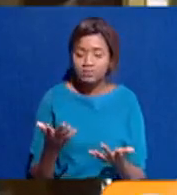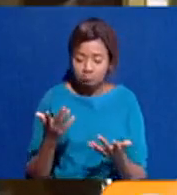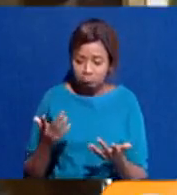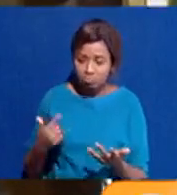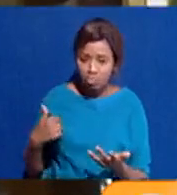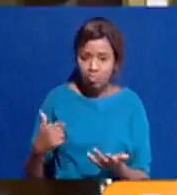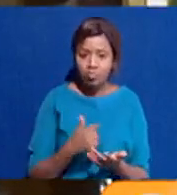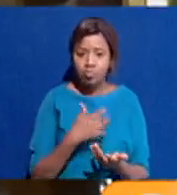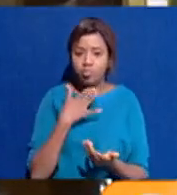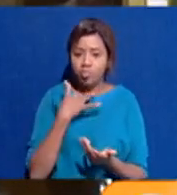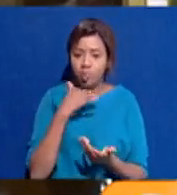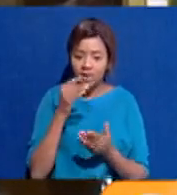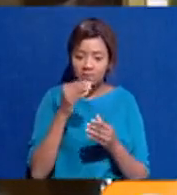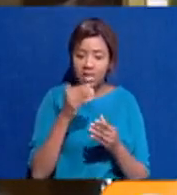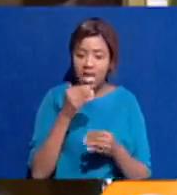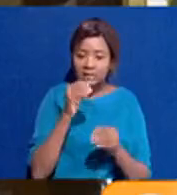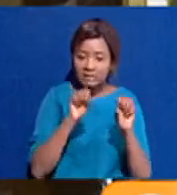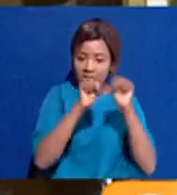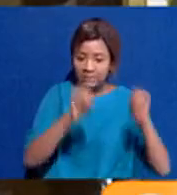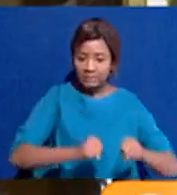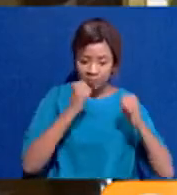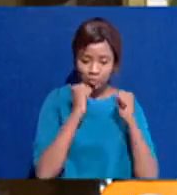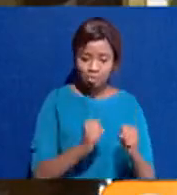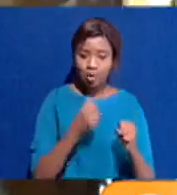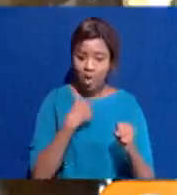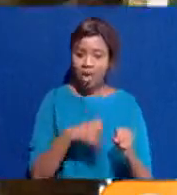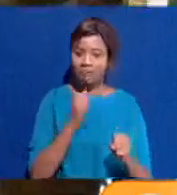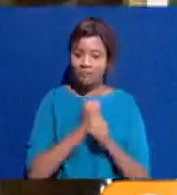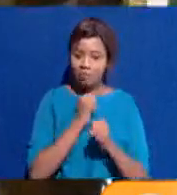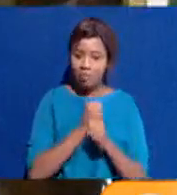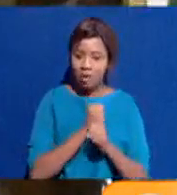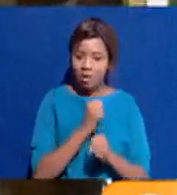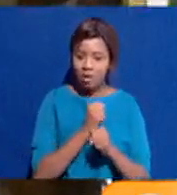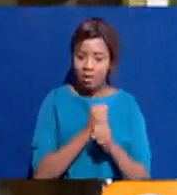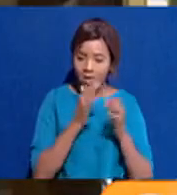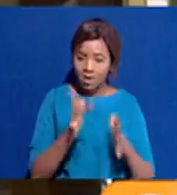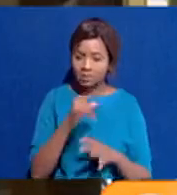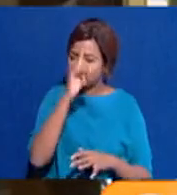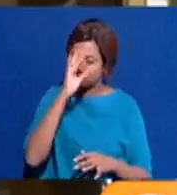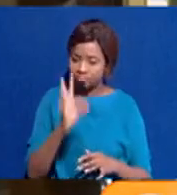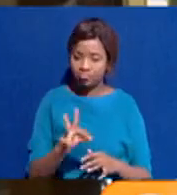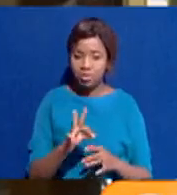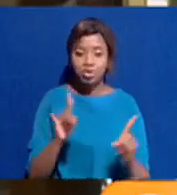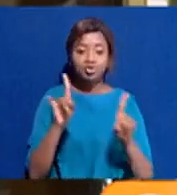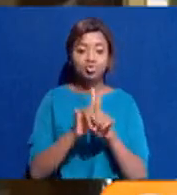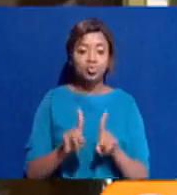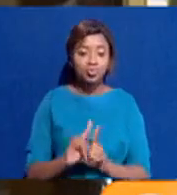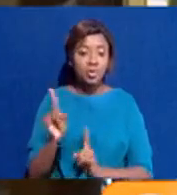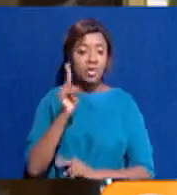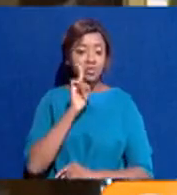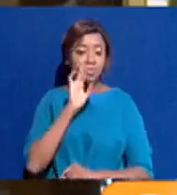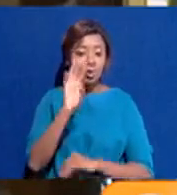us with all the critical agents we work with. Tomorrow, we are launching